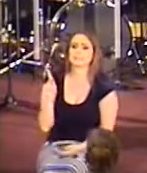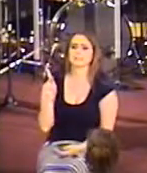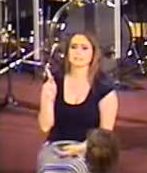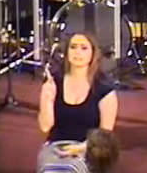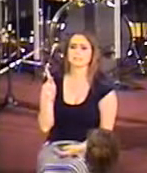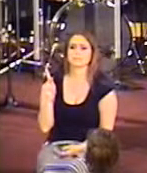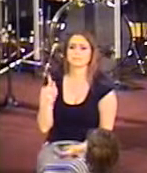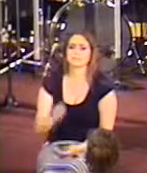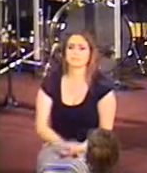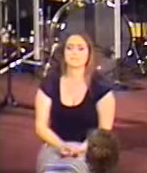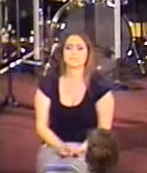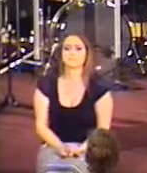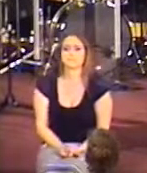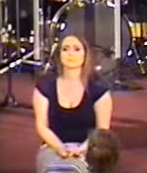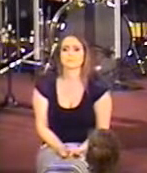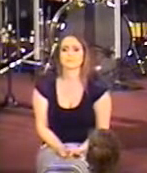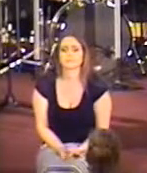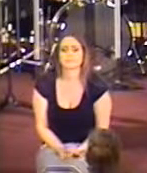reason.